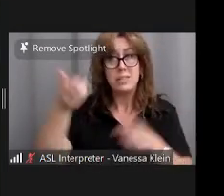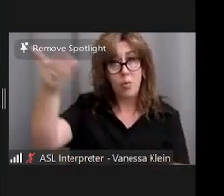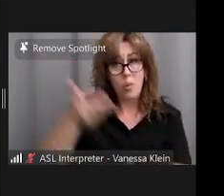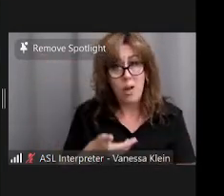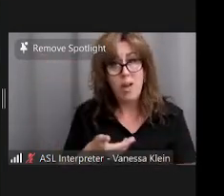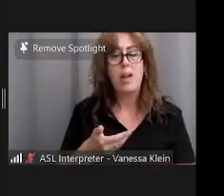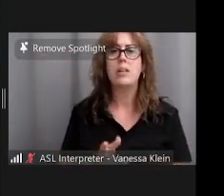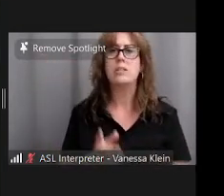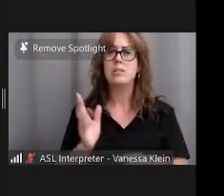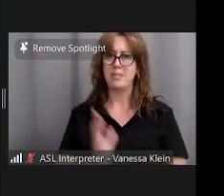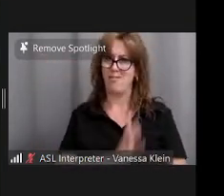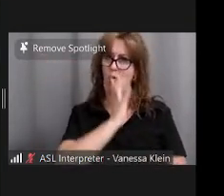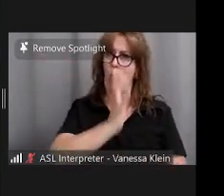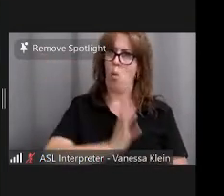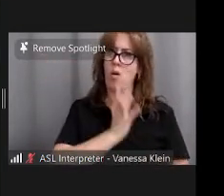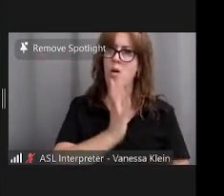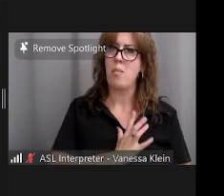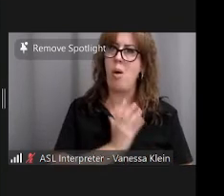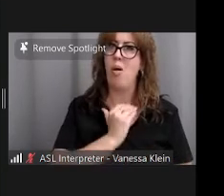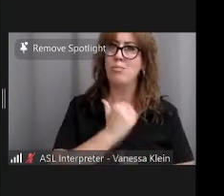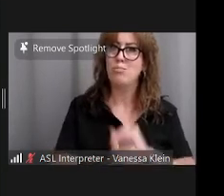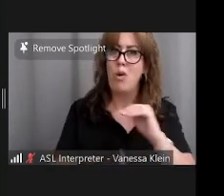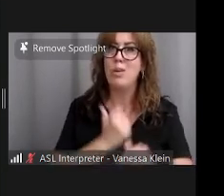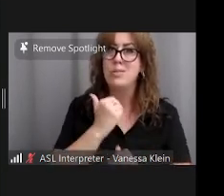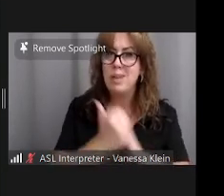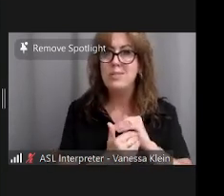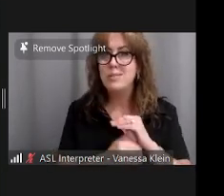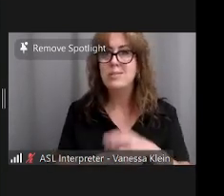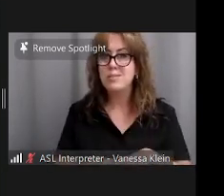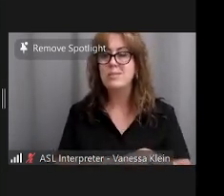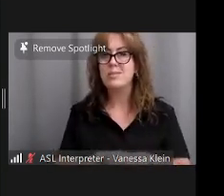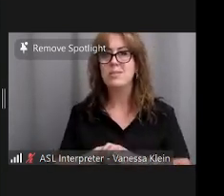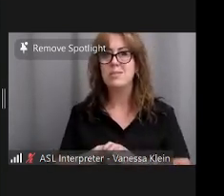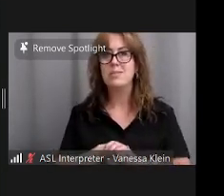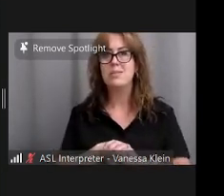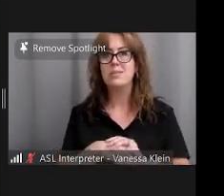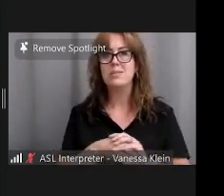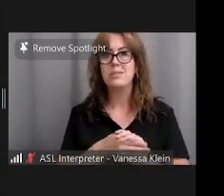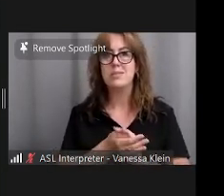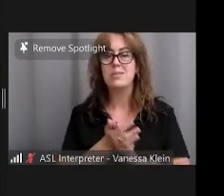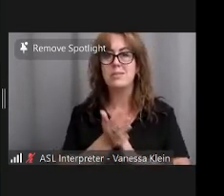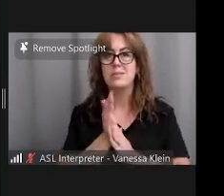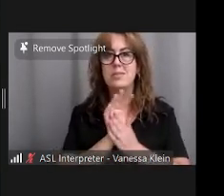formal process, and you know, there's very much